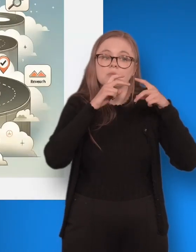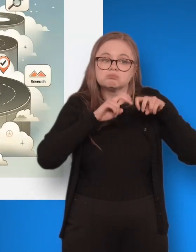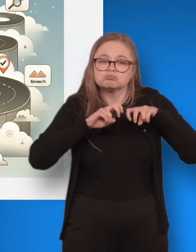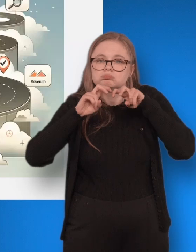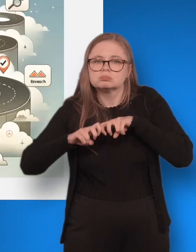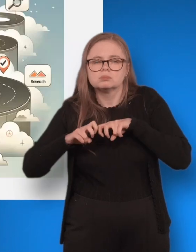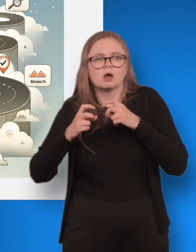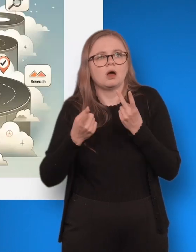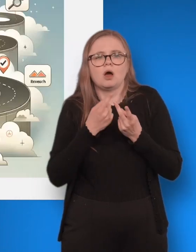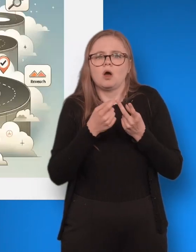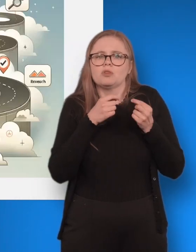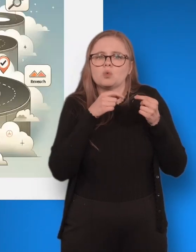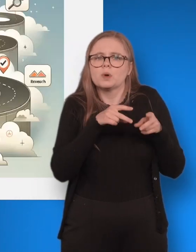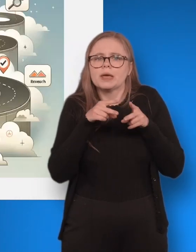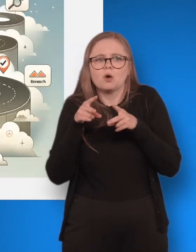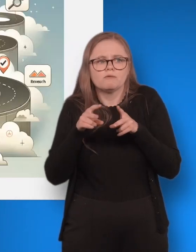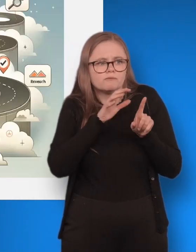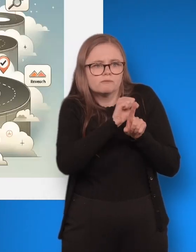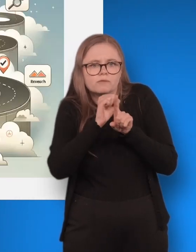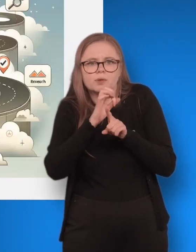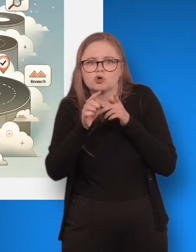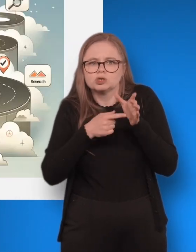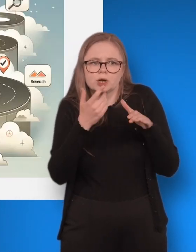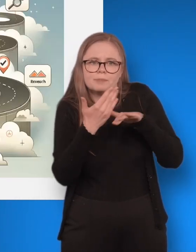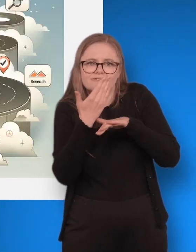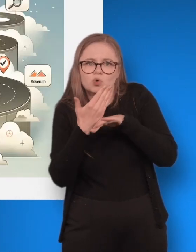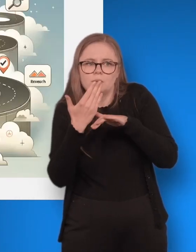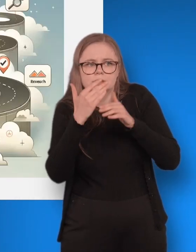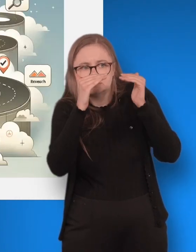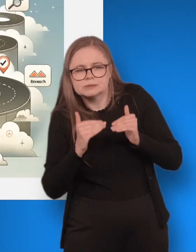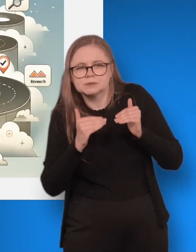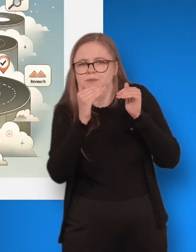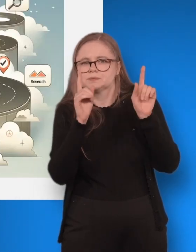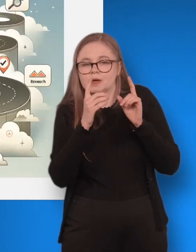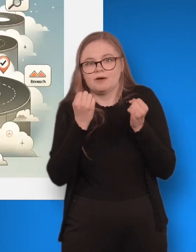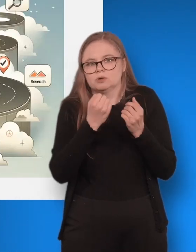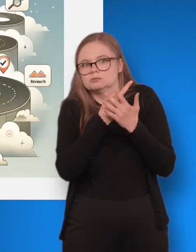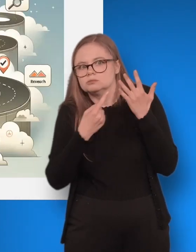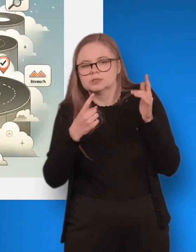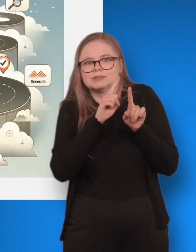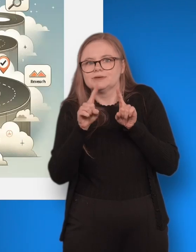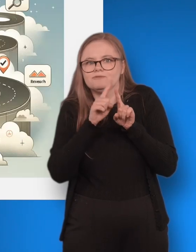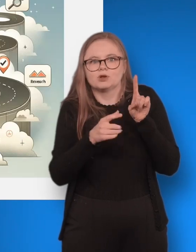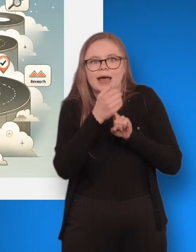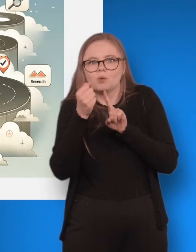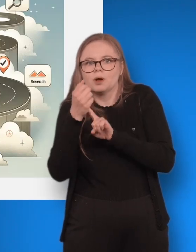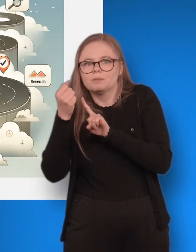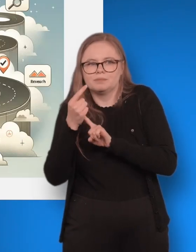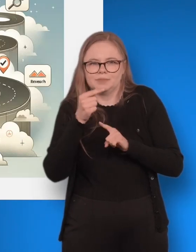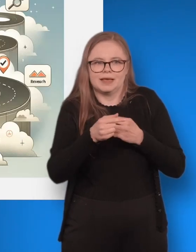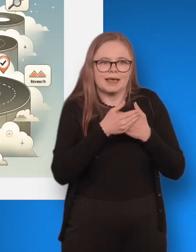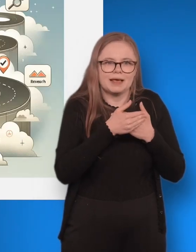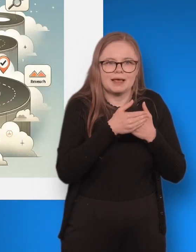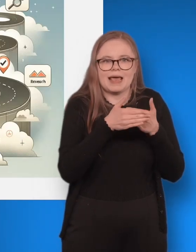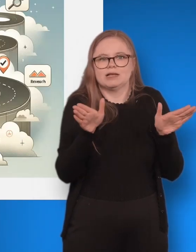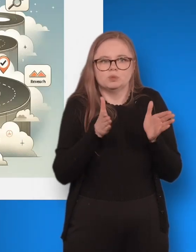measures of project performance. There are a variety of other outcomes in Gateway to Research that could be used